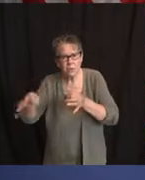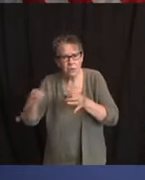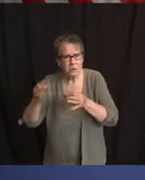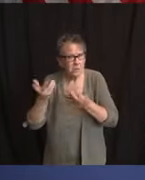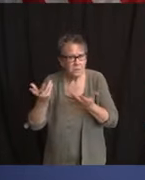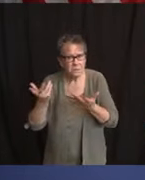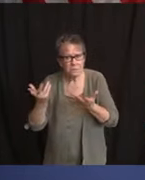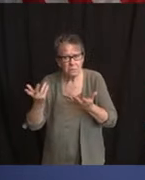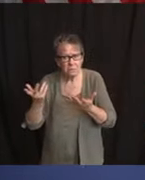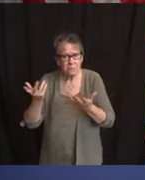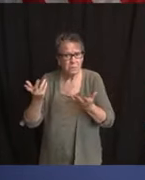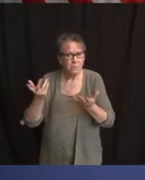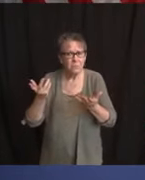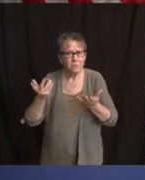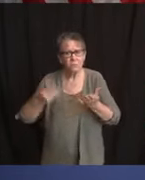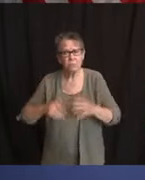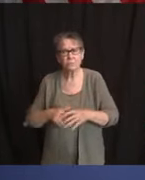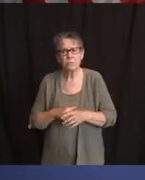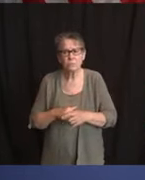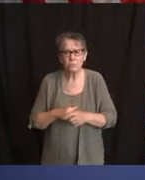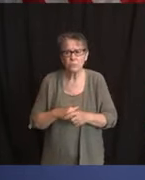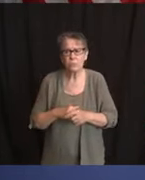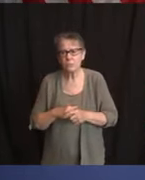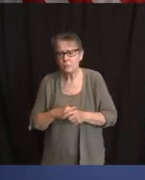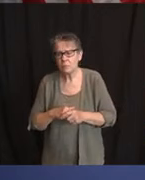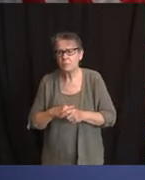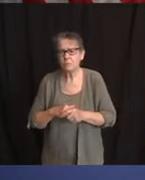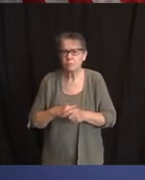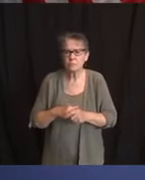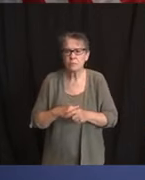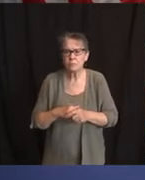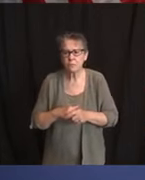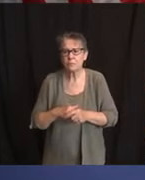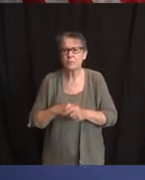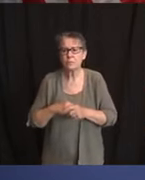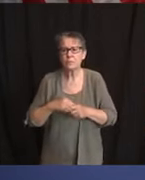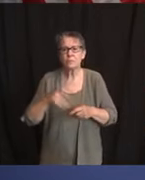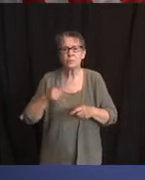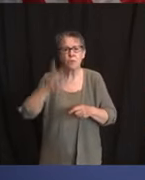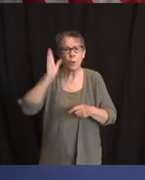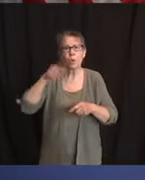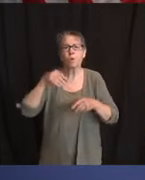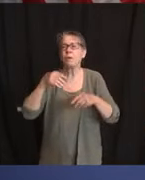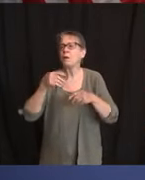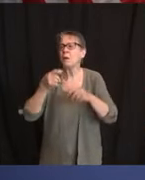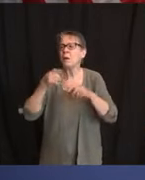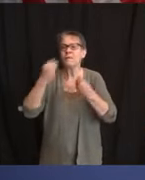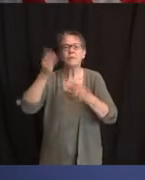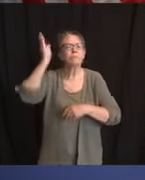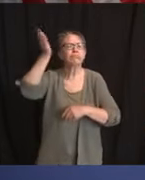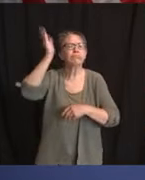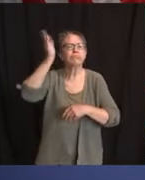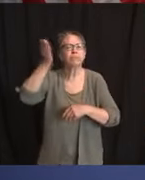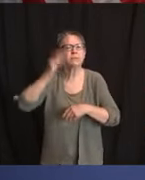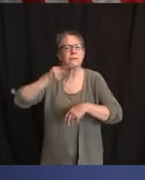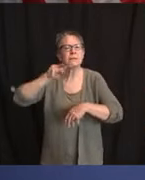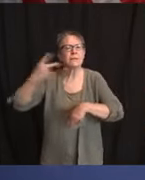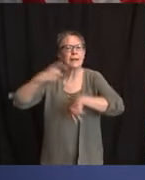Both good questions. On the latter, I haven't, but that's something that we're considering. So, and I give you the assist